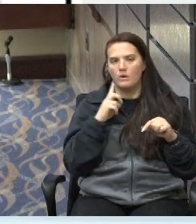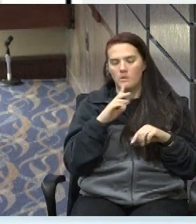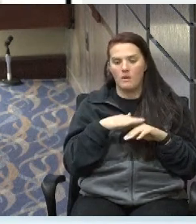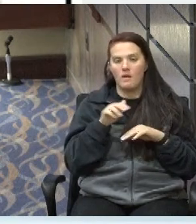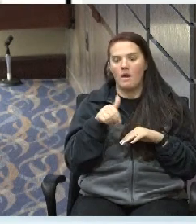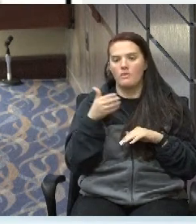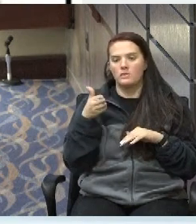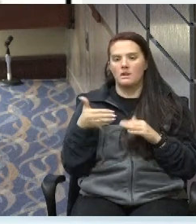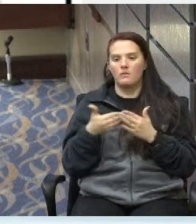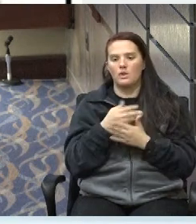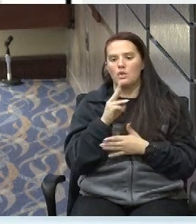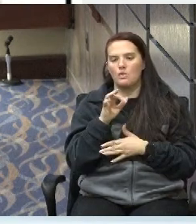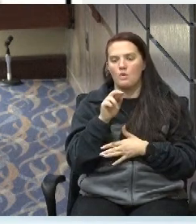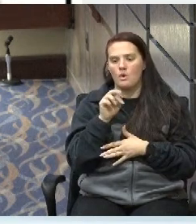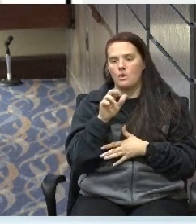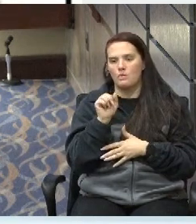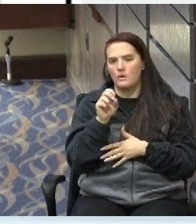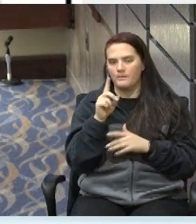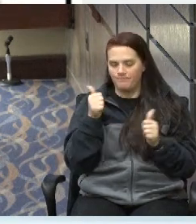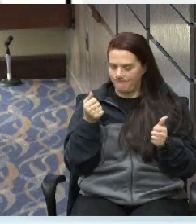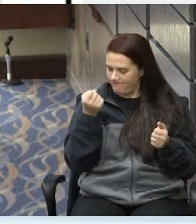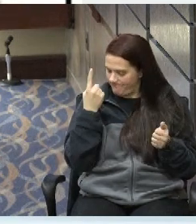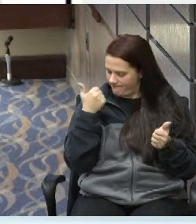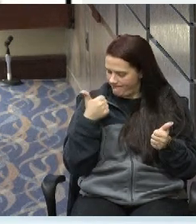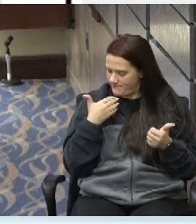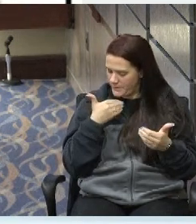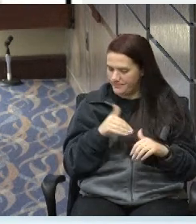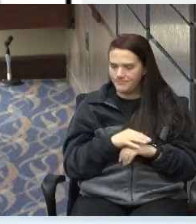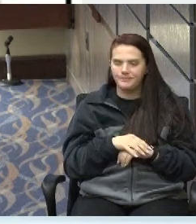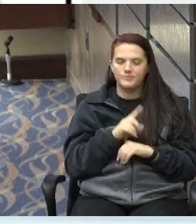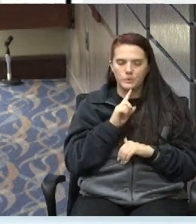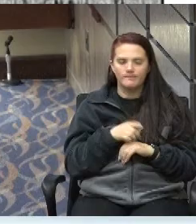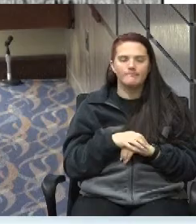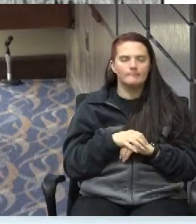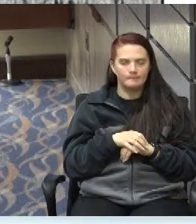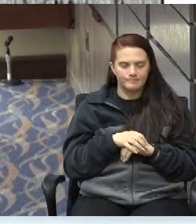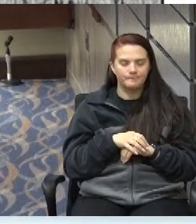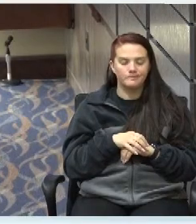side of the new Warren Road. Okay, got it. Thank you. Sure.